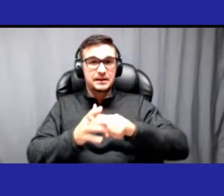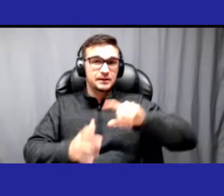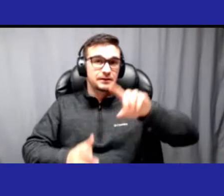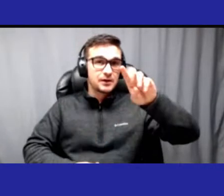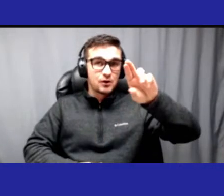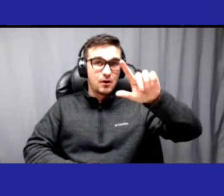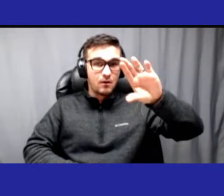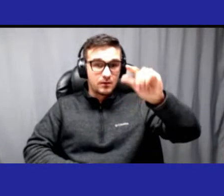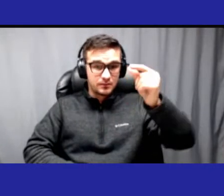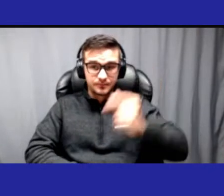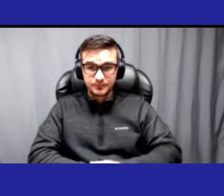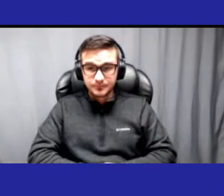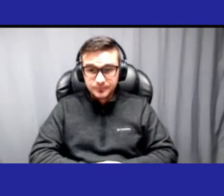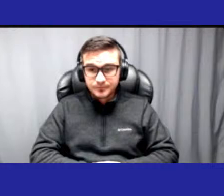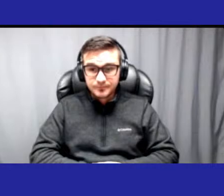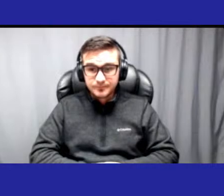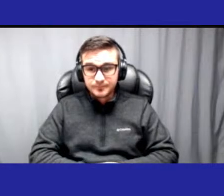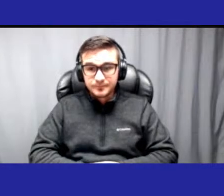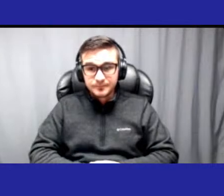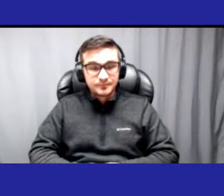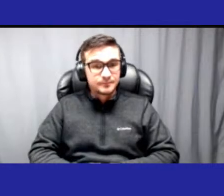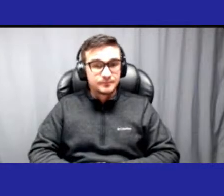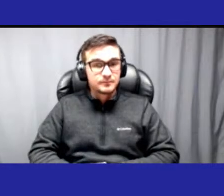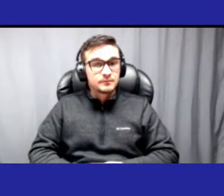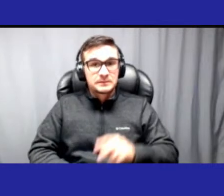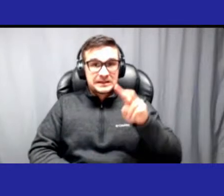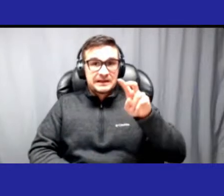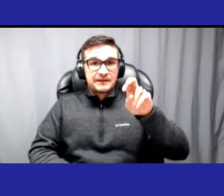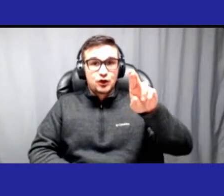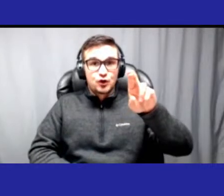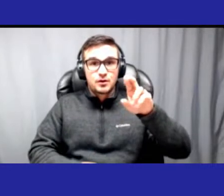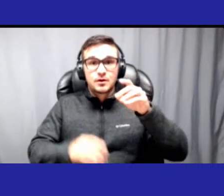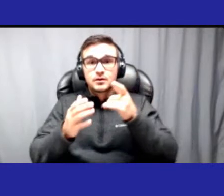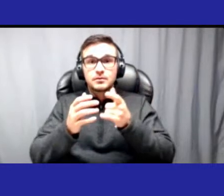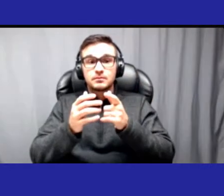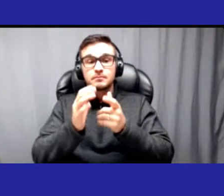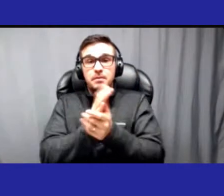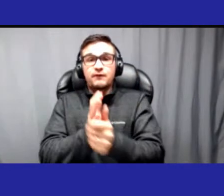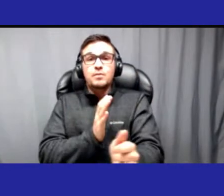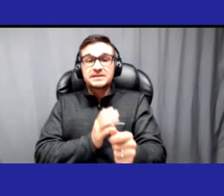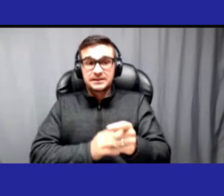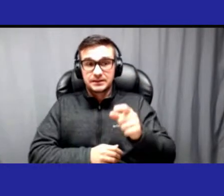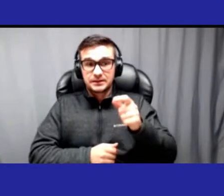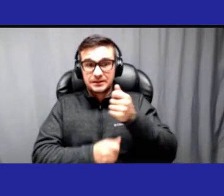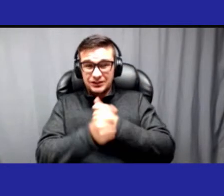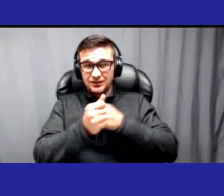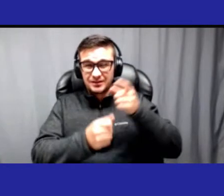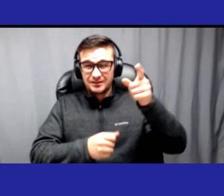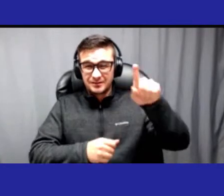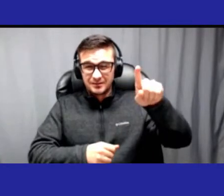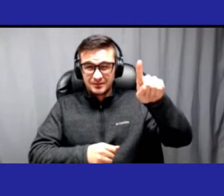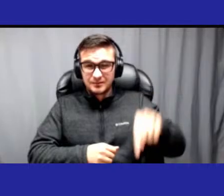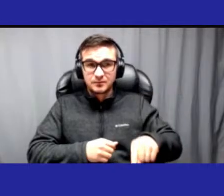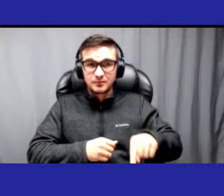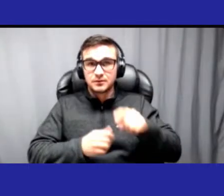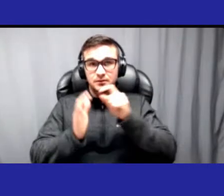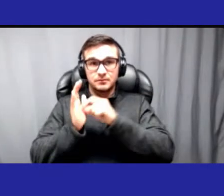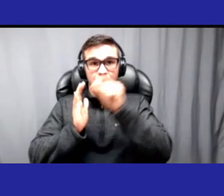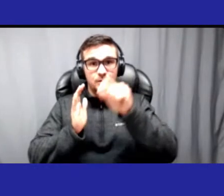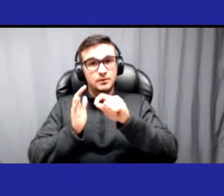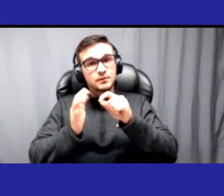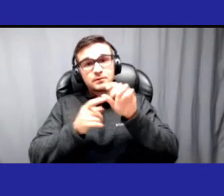You see here vendor performance for this in the next few slides. Each of them you see at the bottom there are marked excellent for those that we've worked with in the